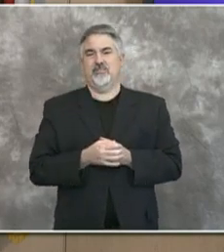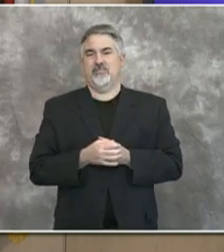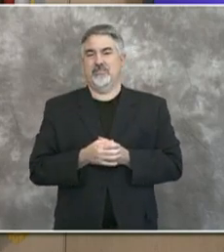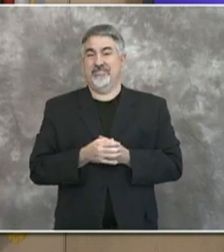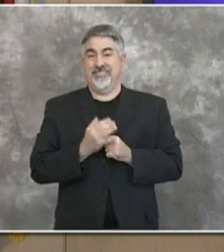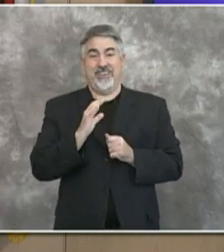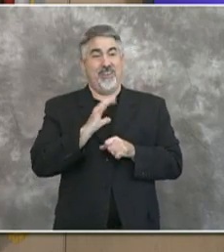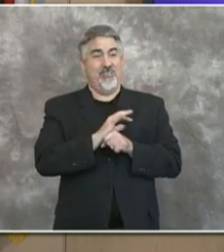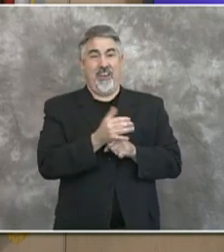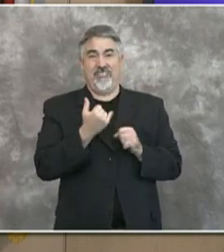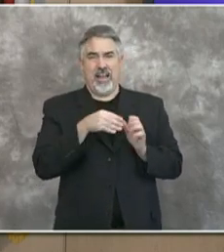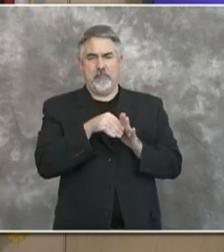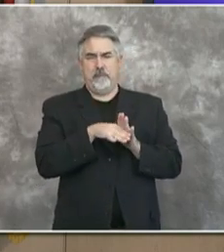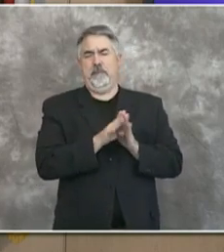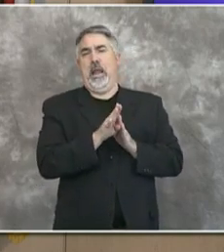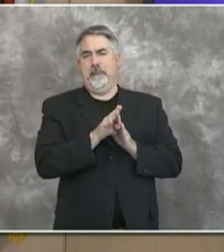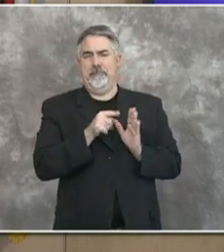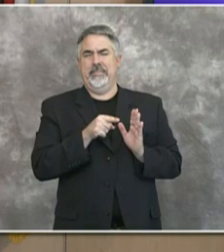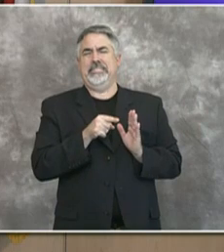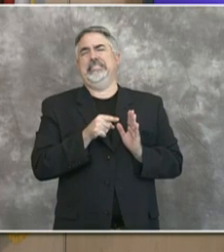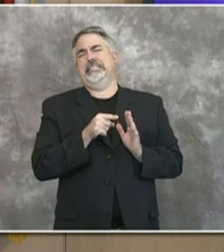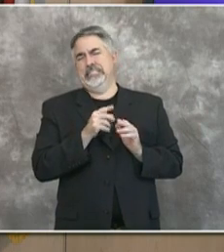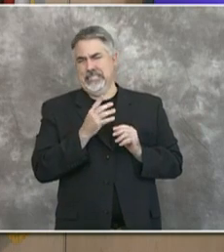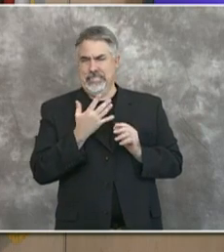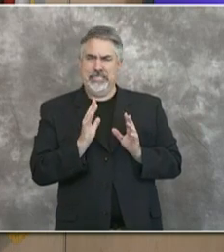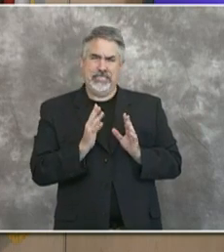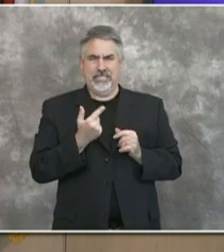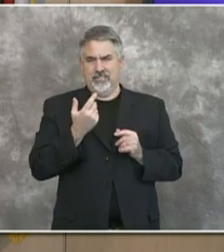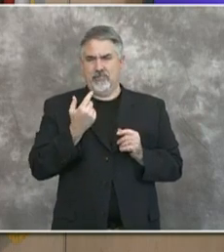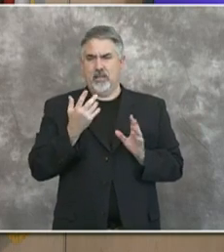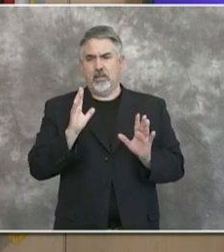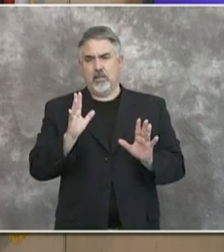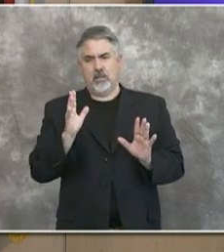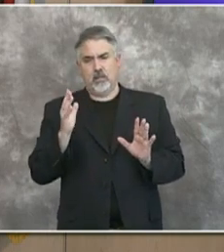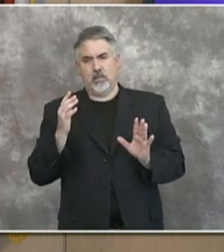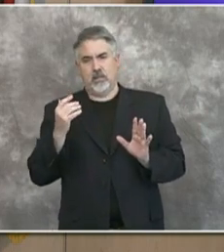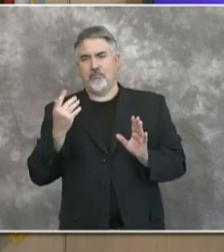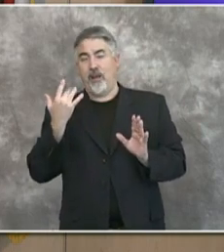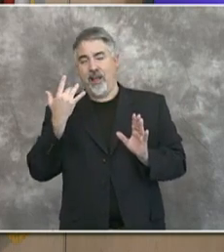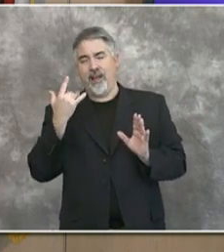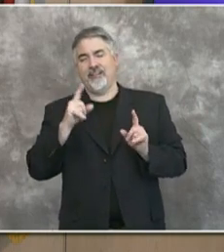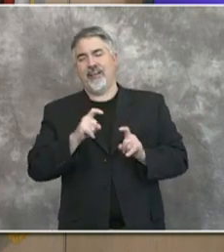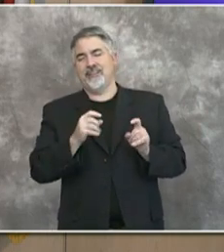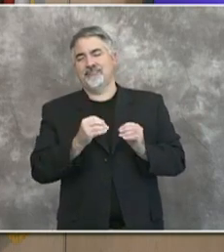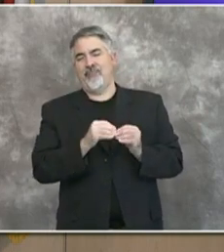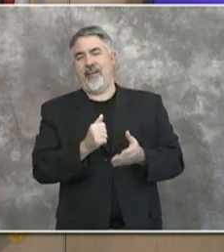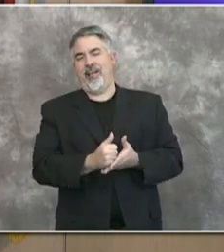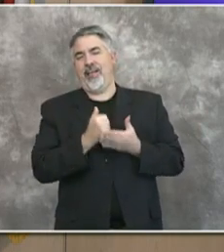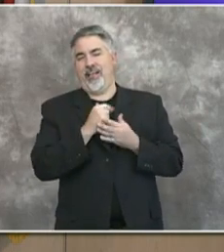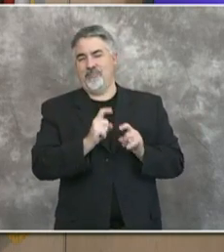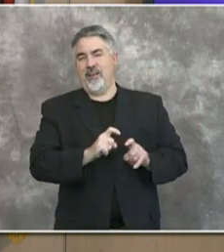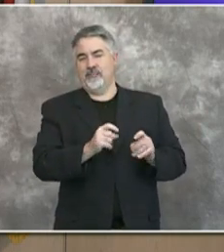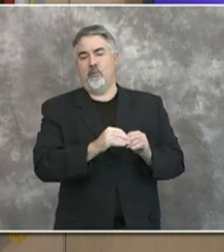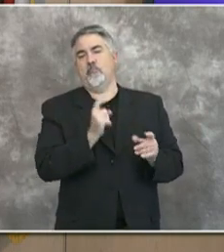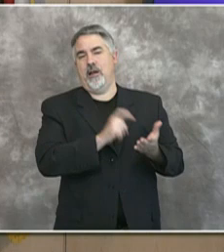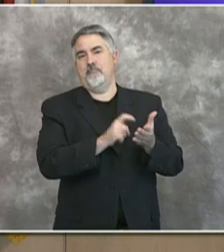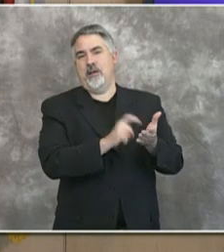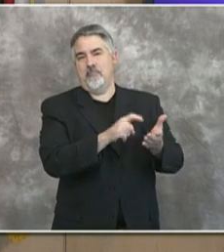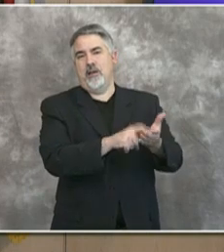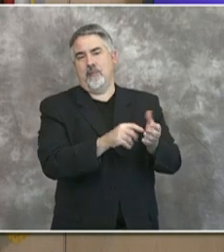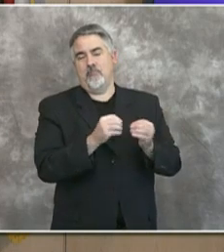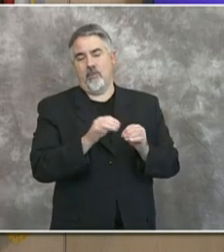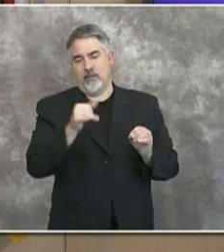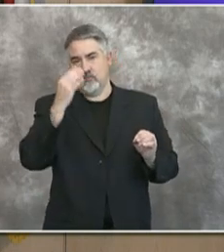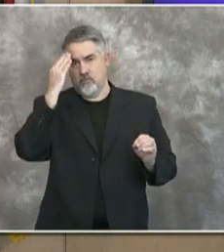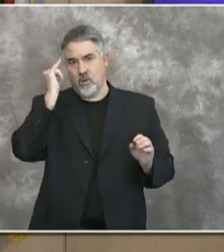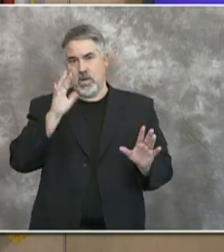in consideration, that it was a significant jump in testing as well, but we have to assess and work through all of that. But we want the public to know that we want to